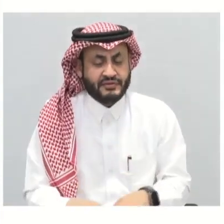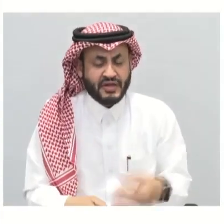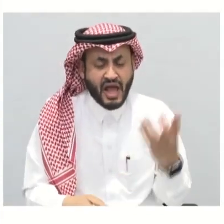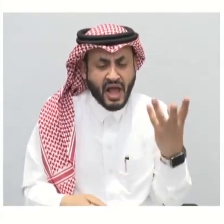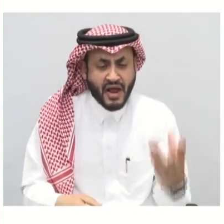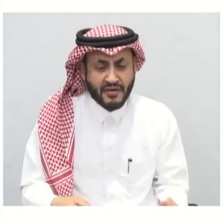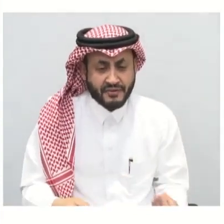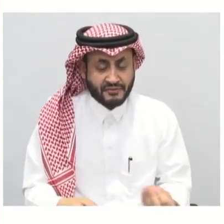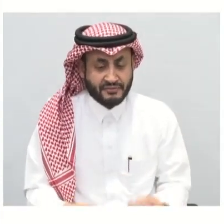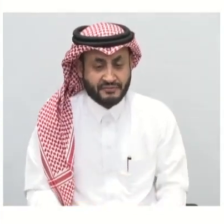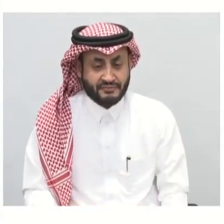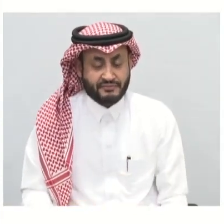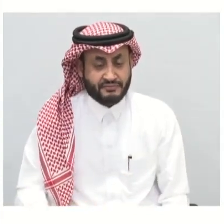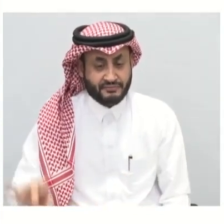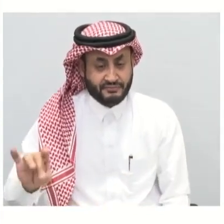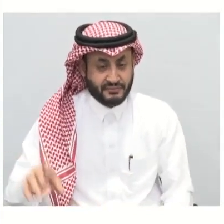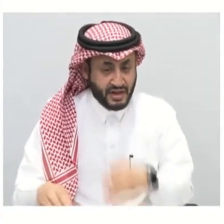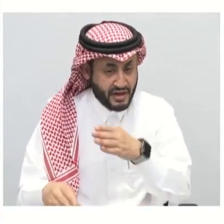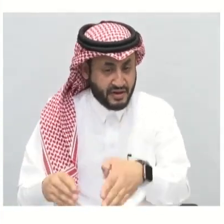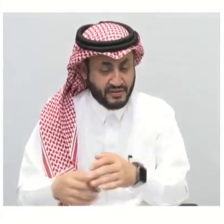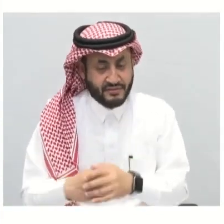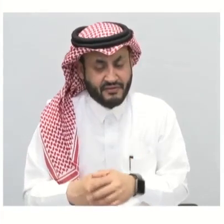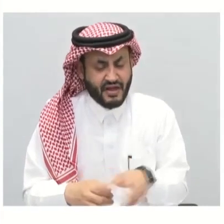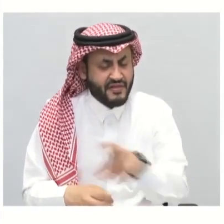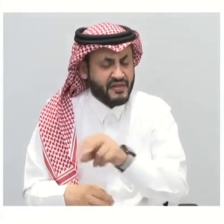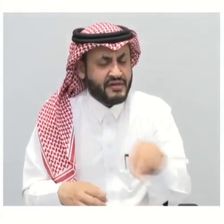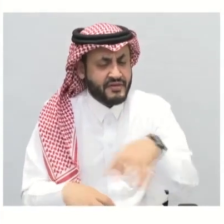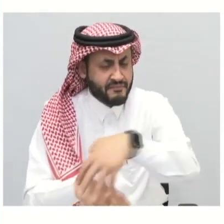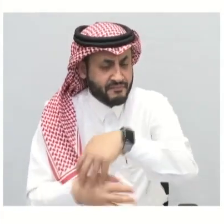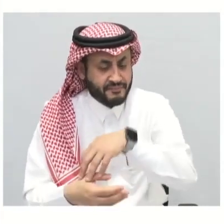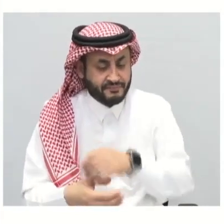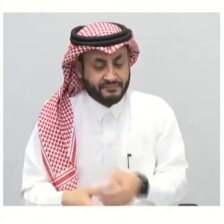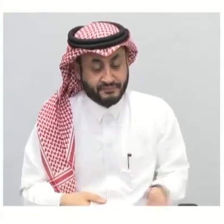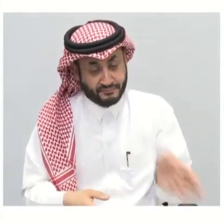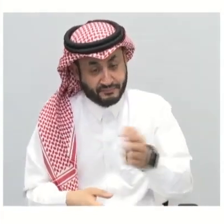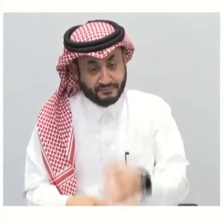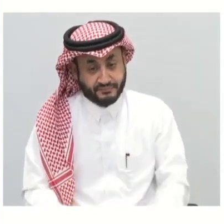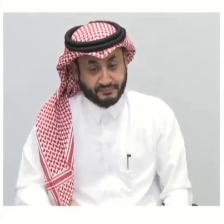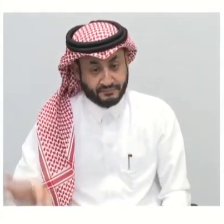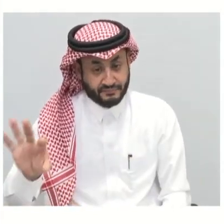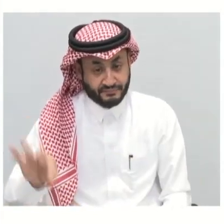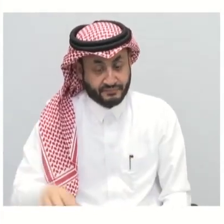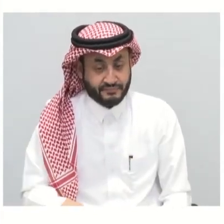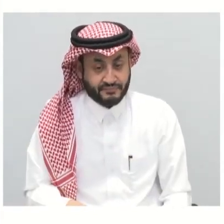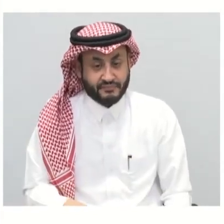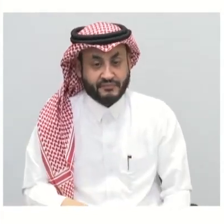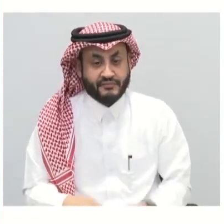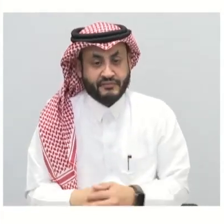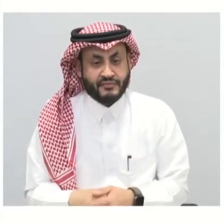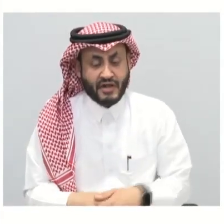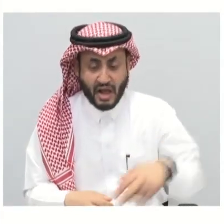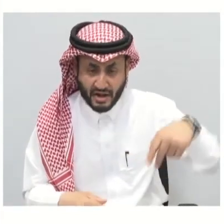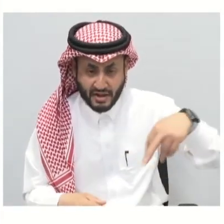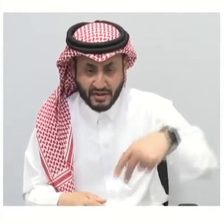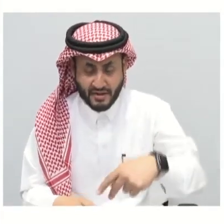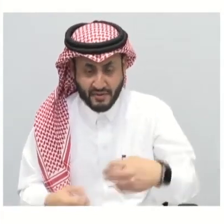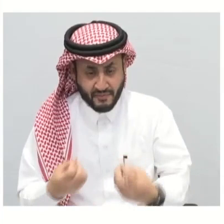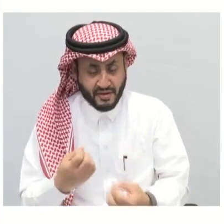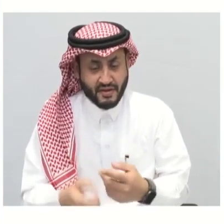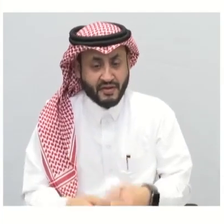at 8:30 p.m., as it mentioned in the table. And number 9, he is attending the graduation ceremony